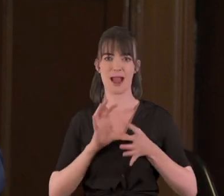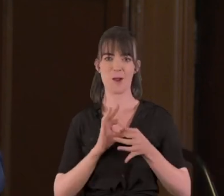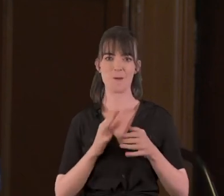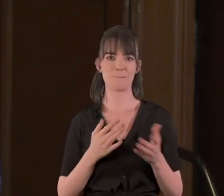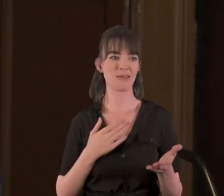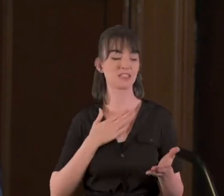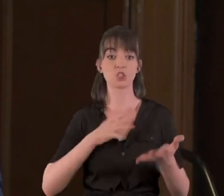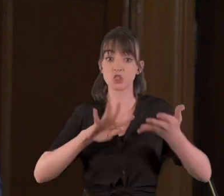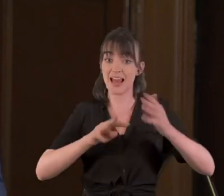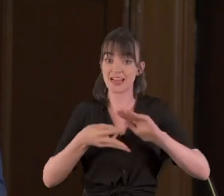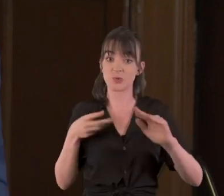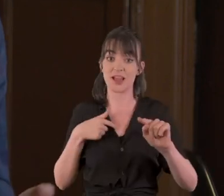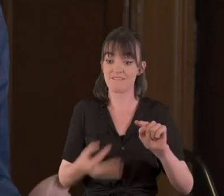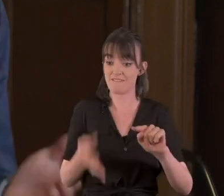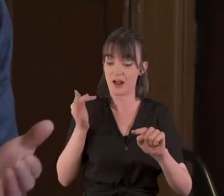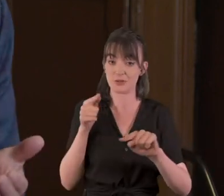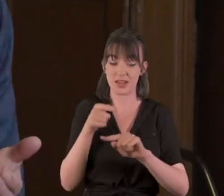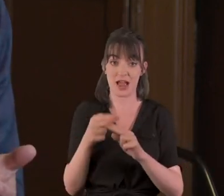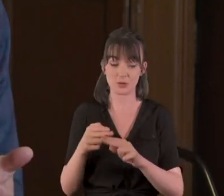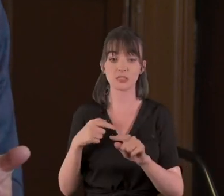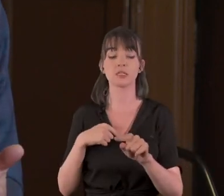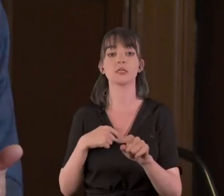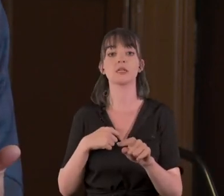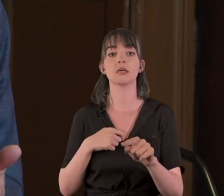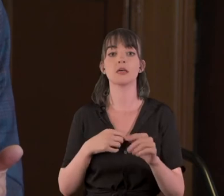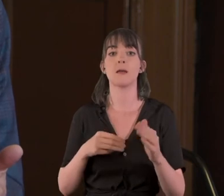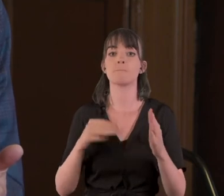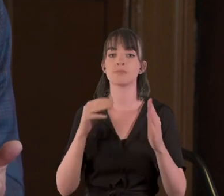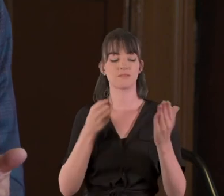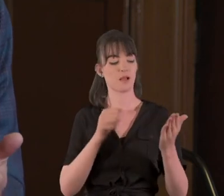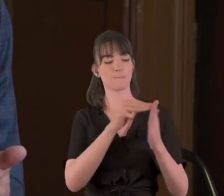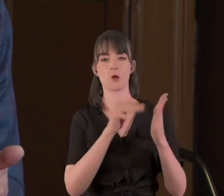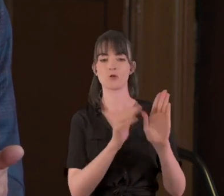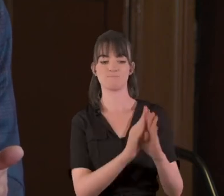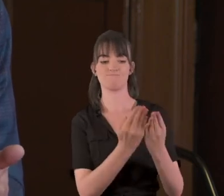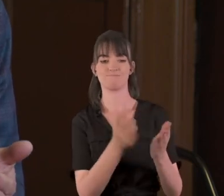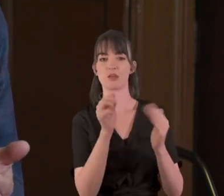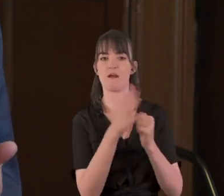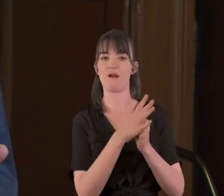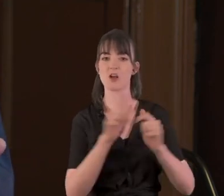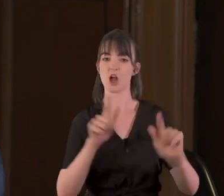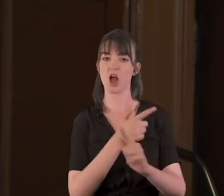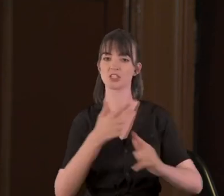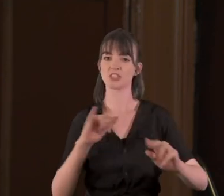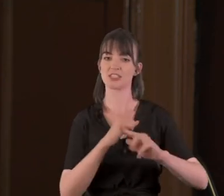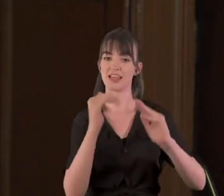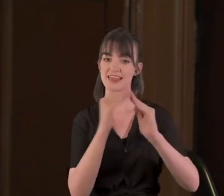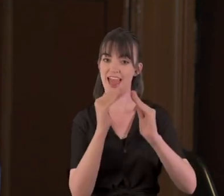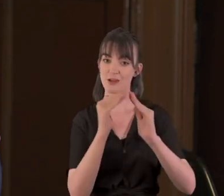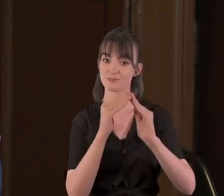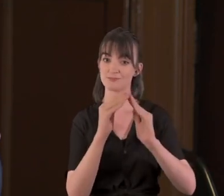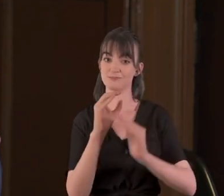last week we discovered the programme of a concert that was given in the house by kind permission of Mr. Edward